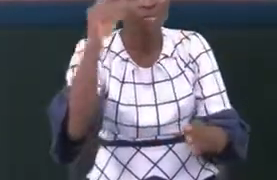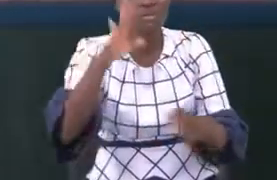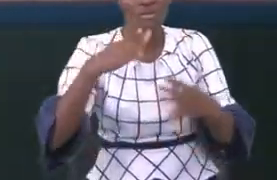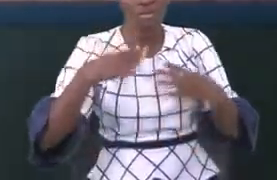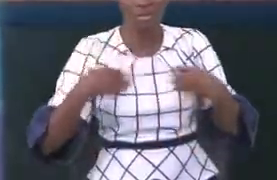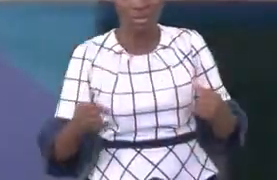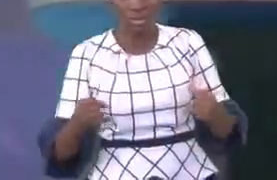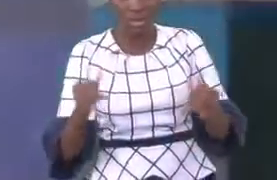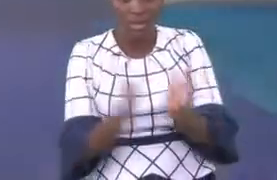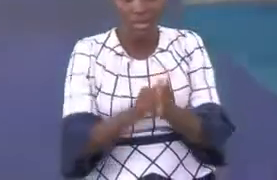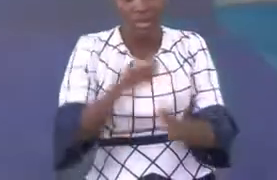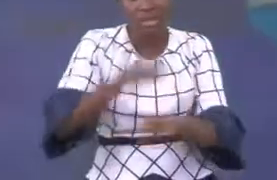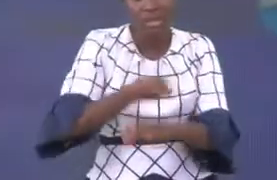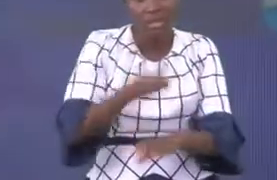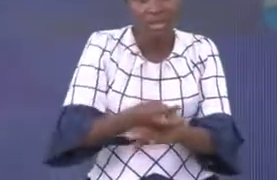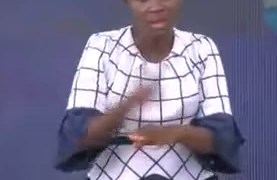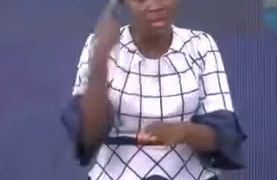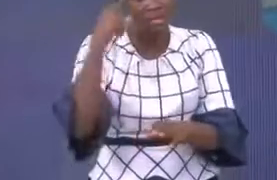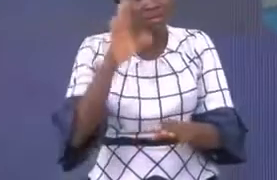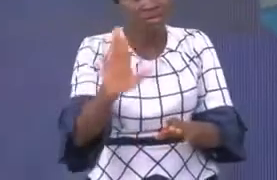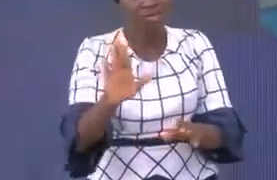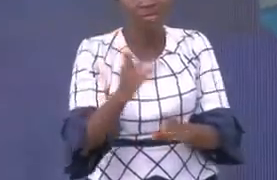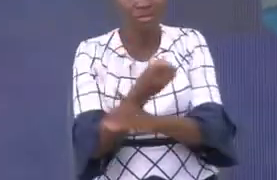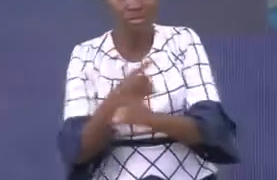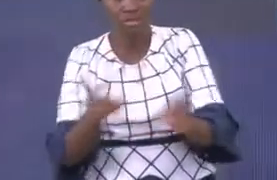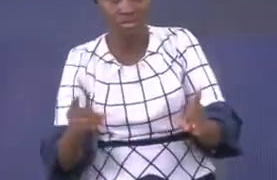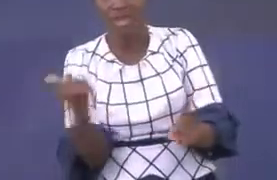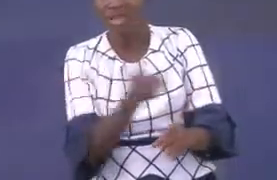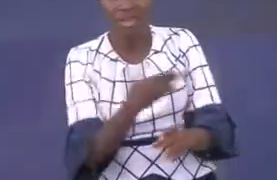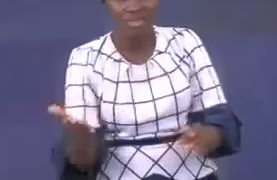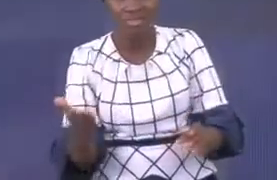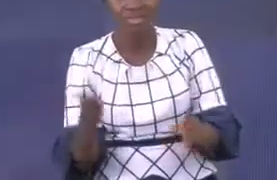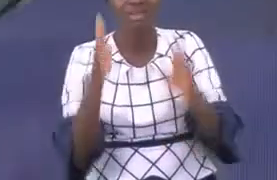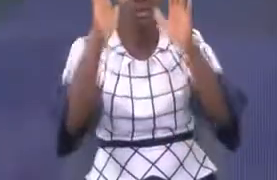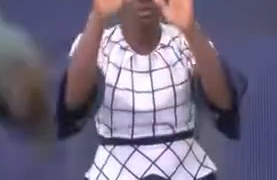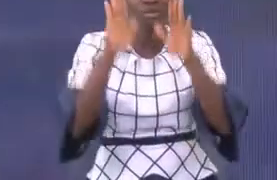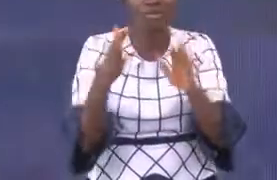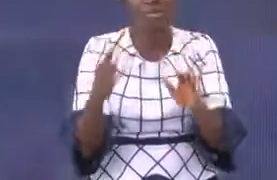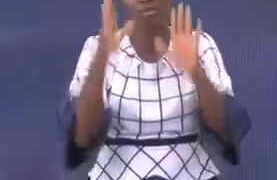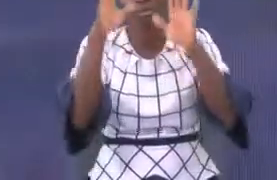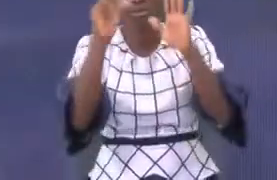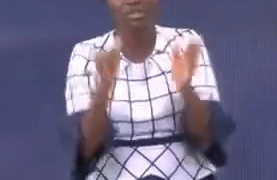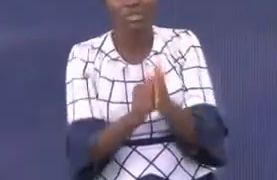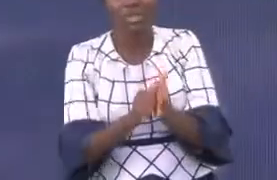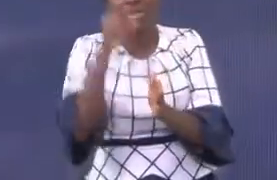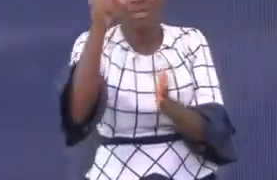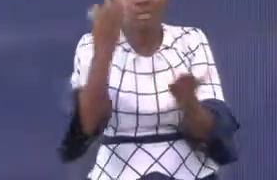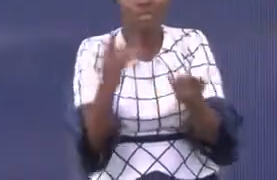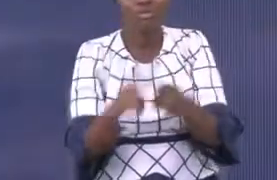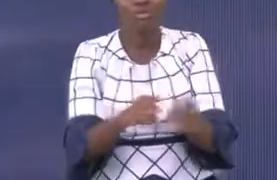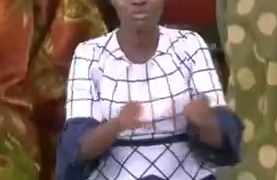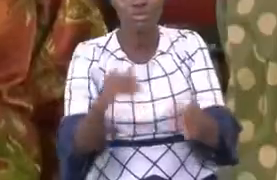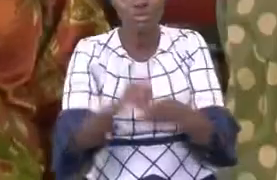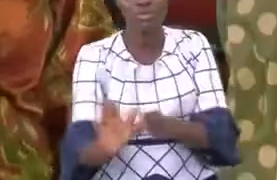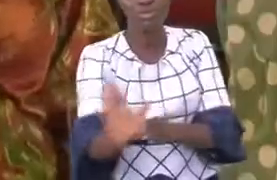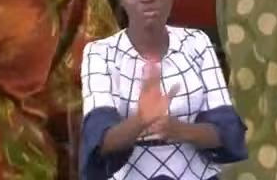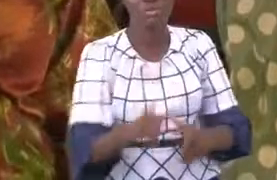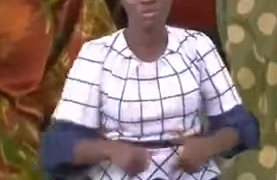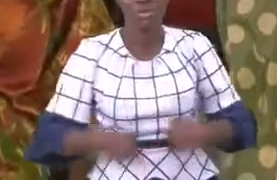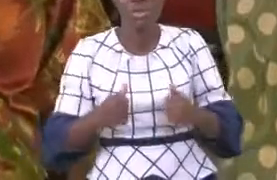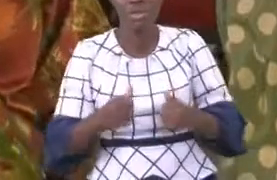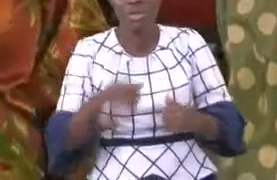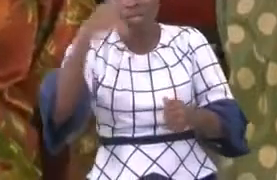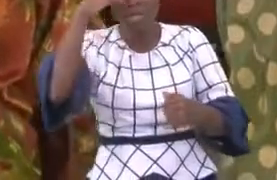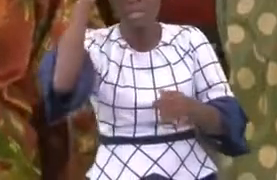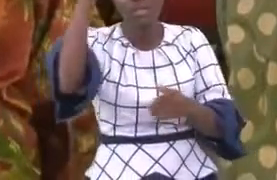wonder of wonders that he wants to do in your life? He said, is there anything too hard for me? What's your